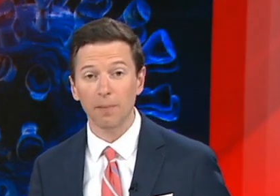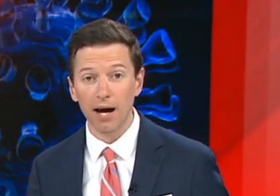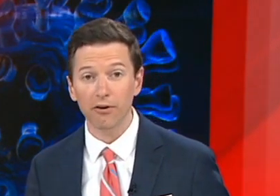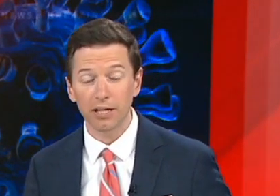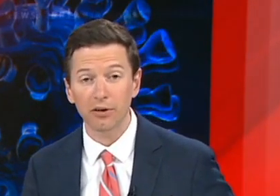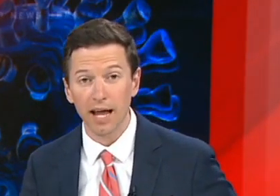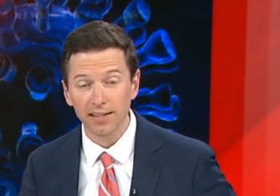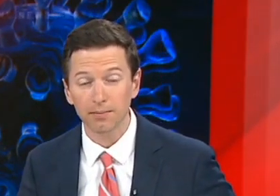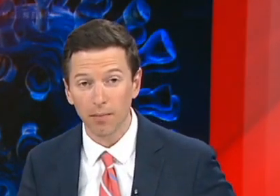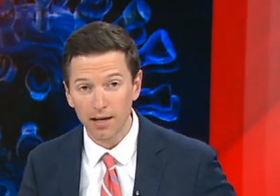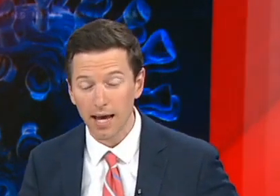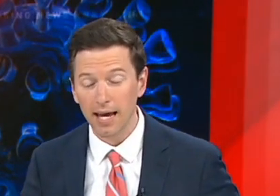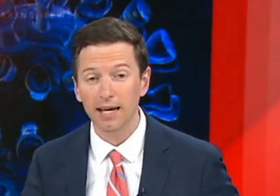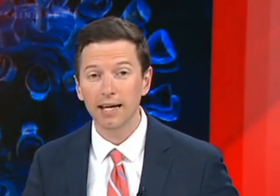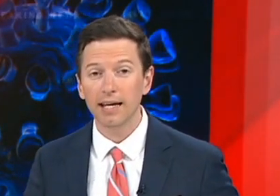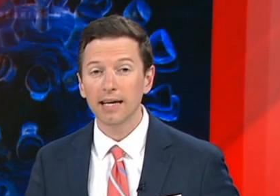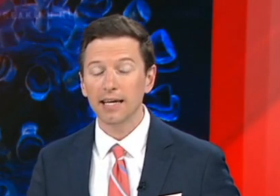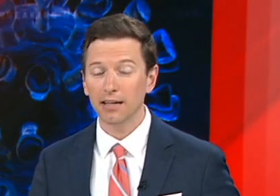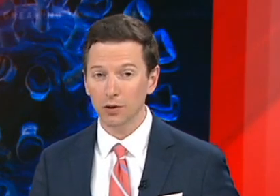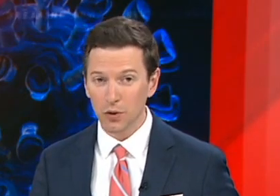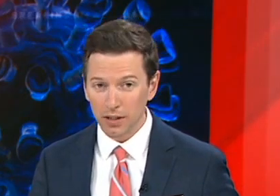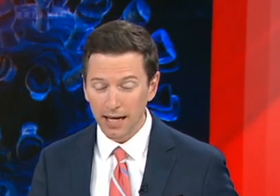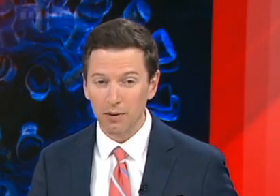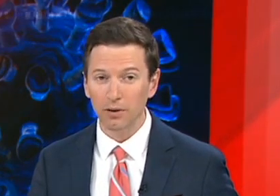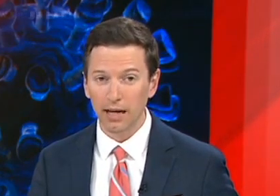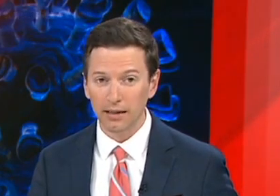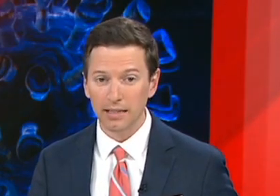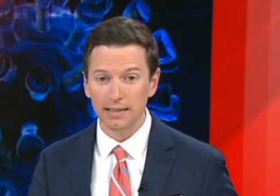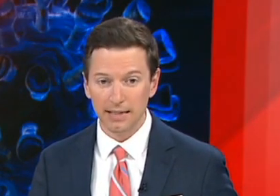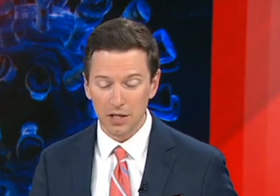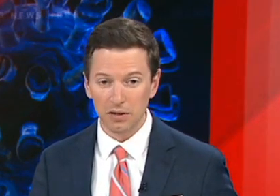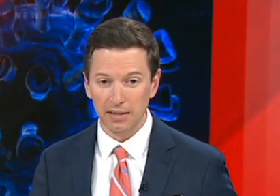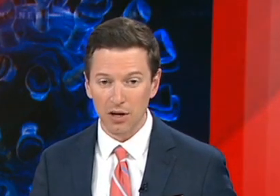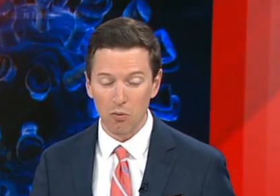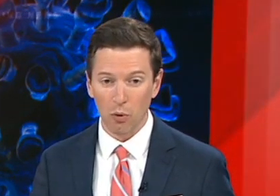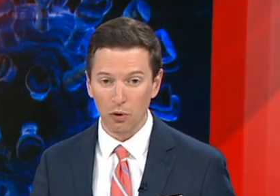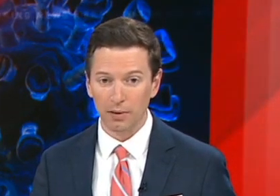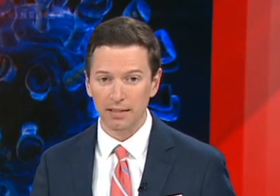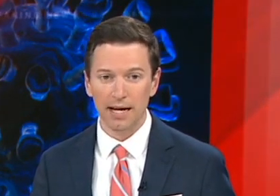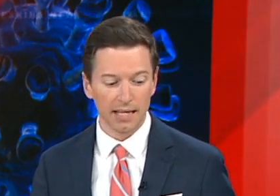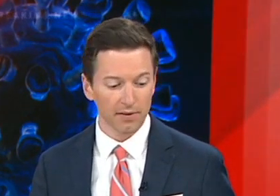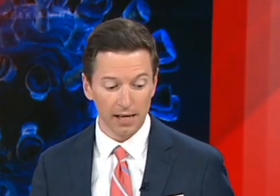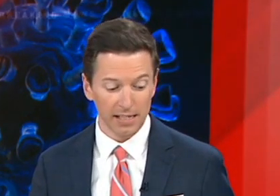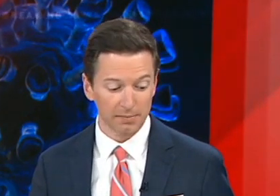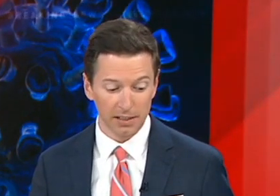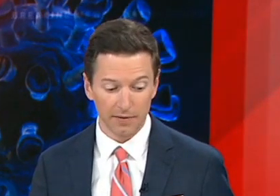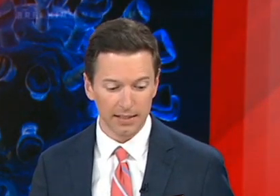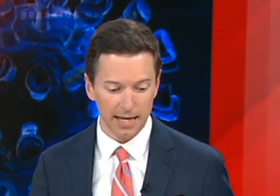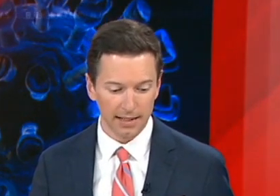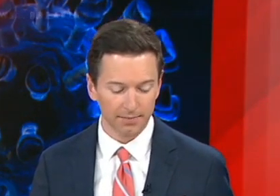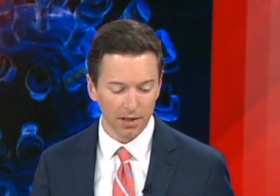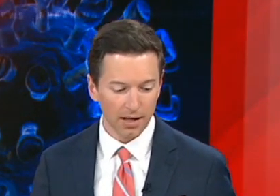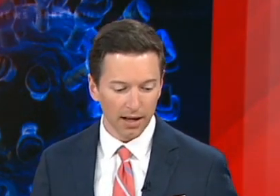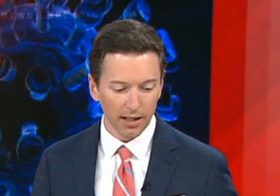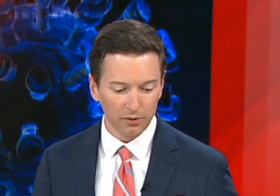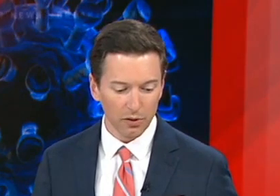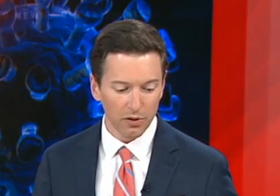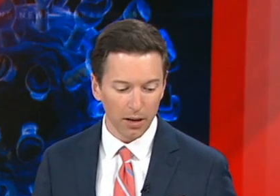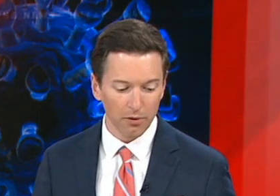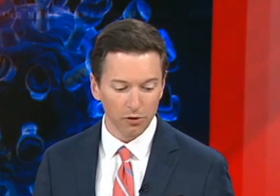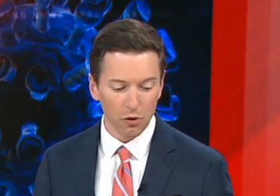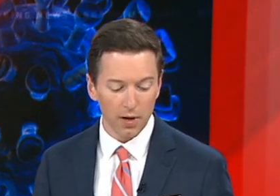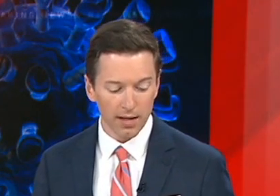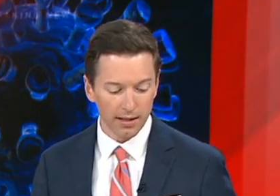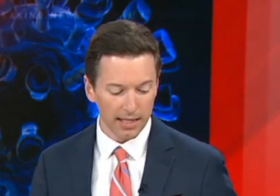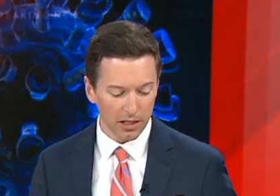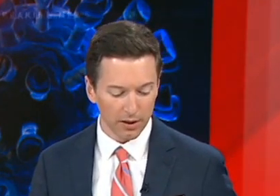to expire here next Monday, he alluded that he would likely continue the stay-at-home order, but did not give us a specific date. Let's run through the